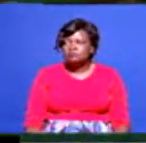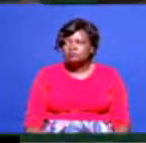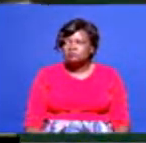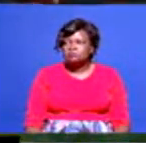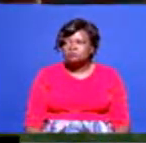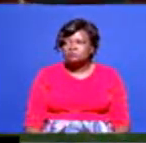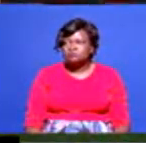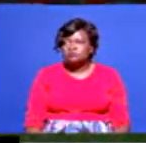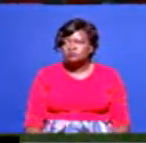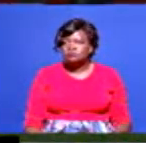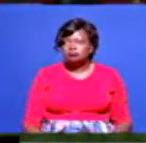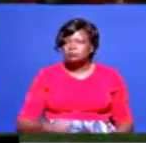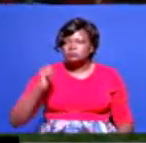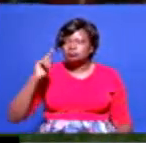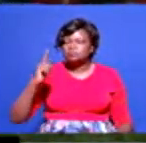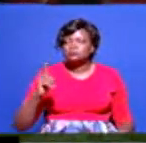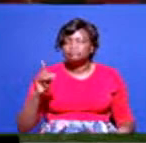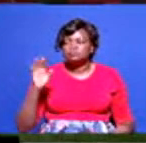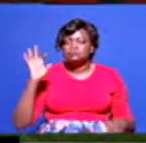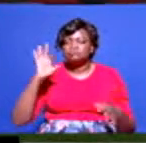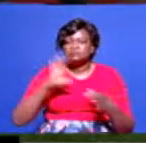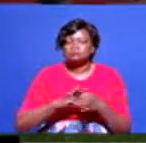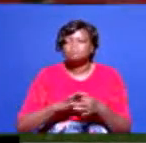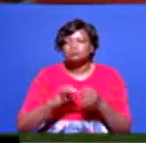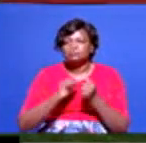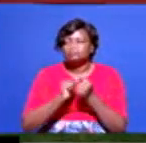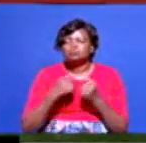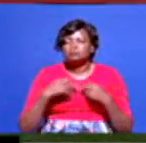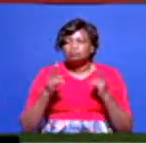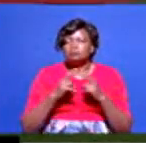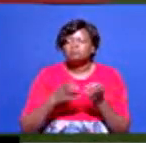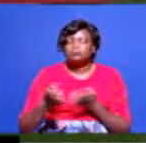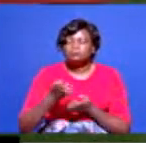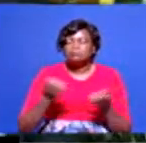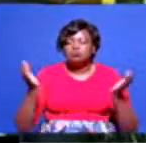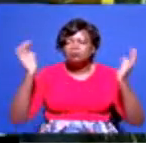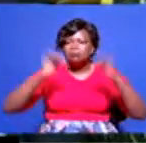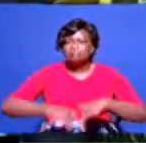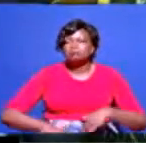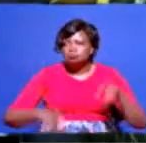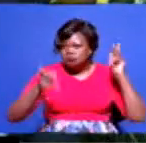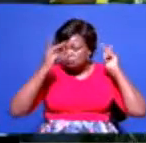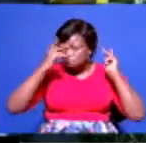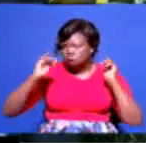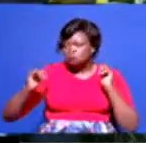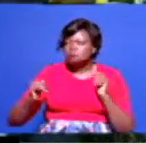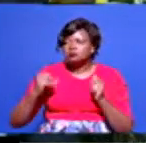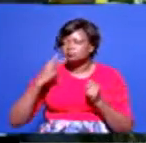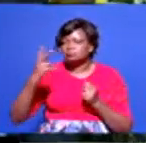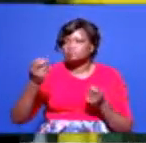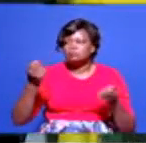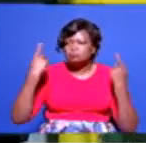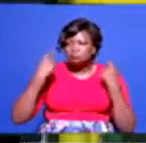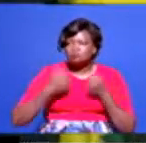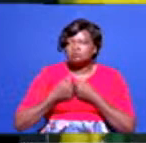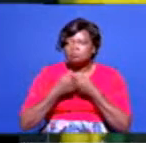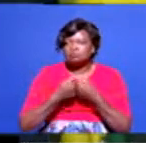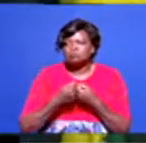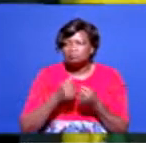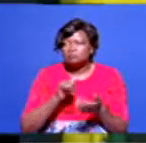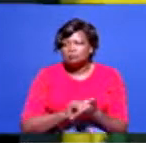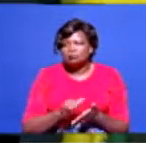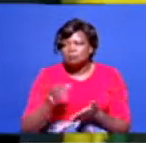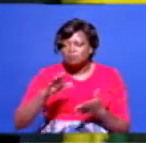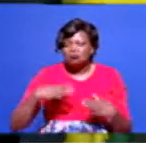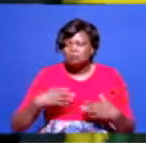The Kenya Kwanza Coalition on Friday held a consultative economic forum in Kakamega County with a view to understand the challenges facing the locals. It